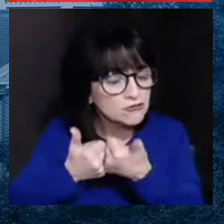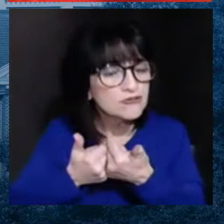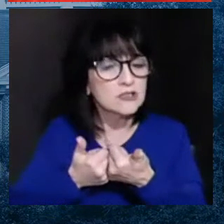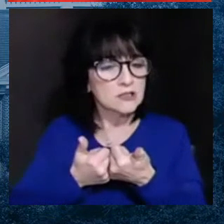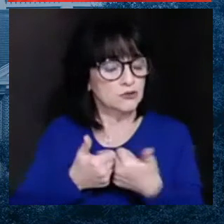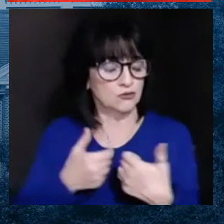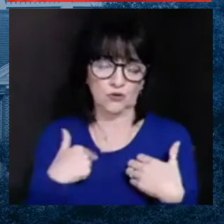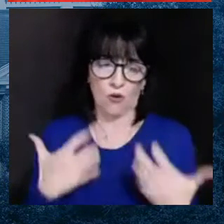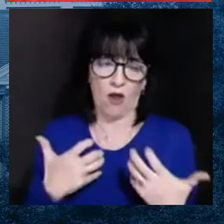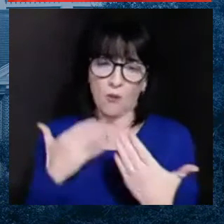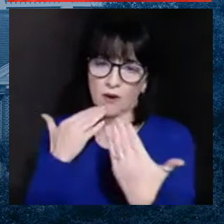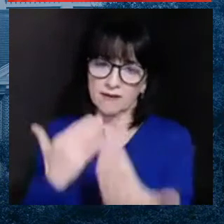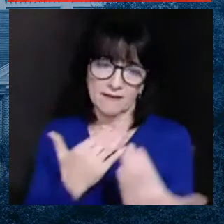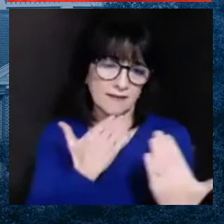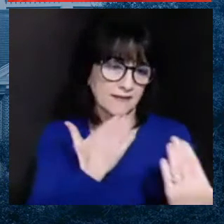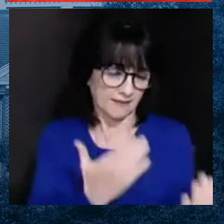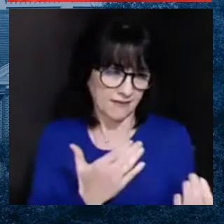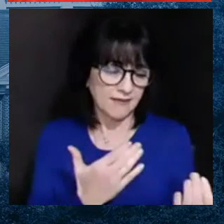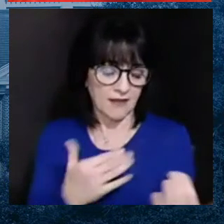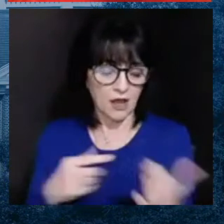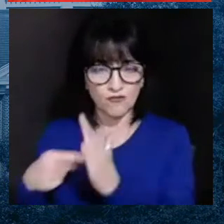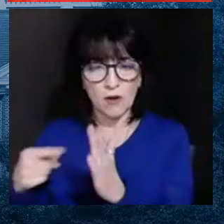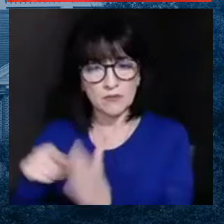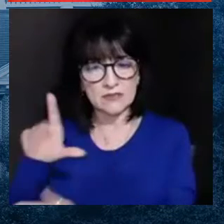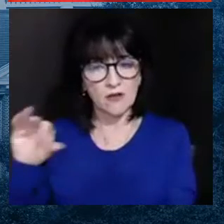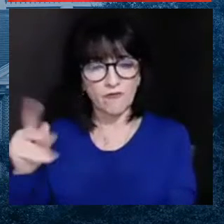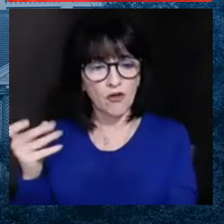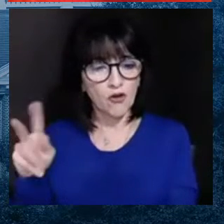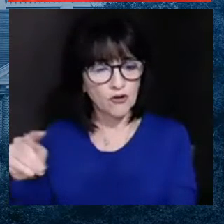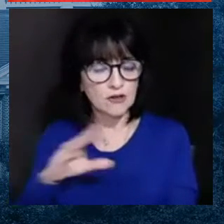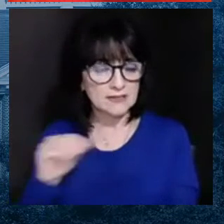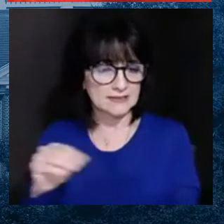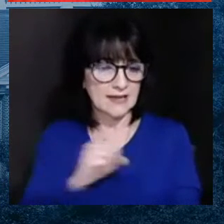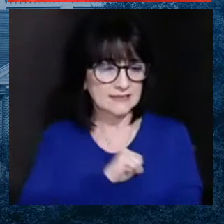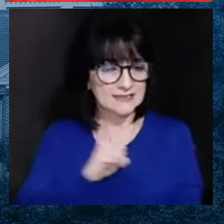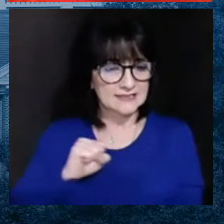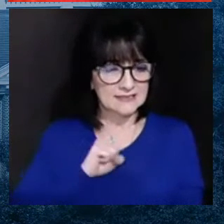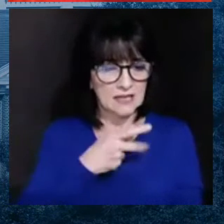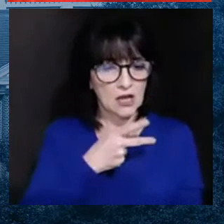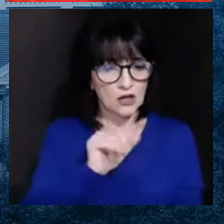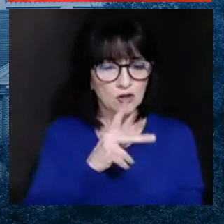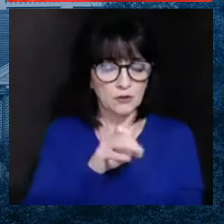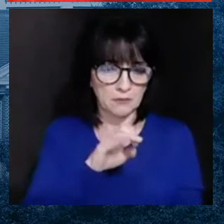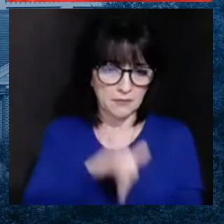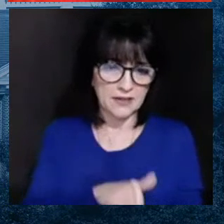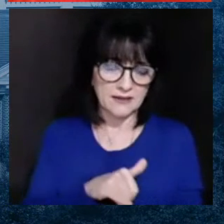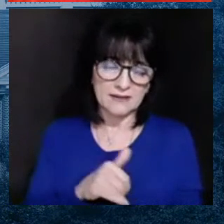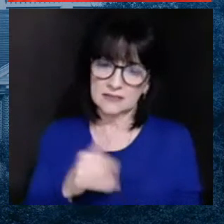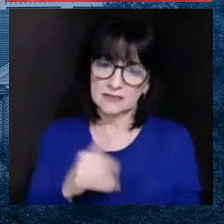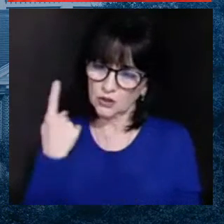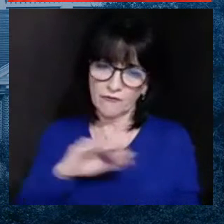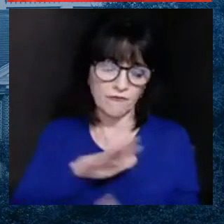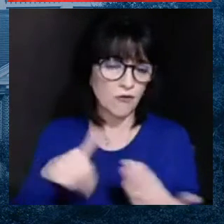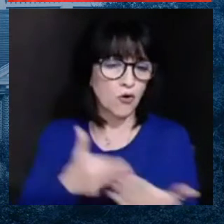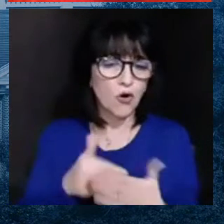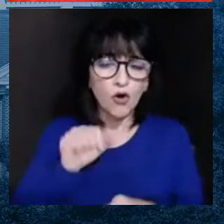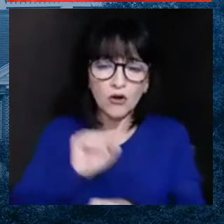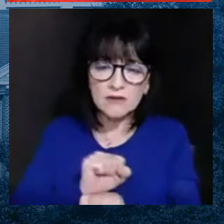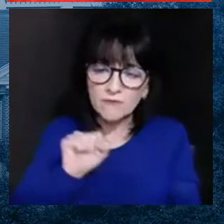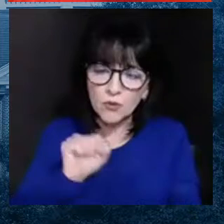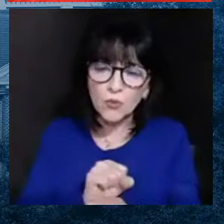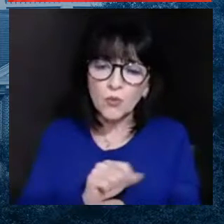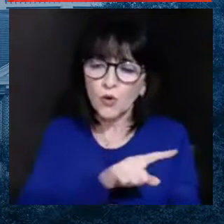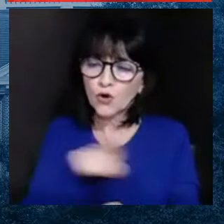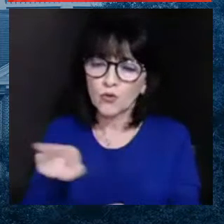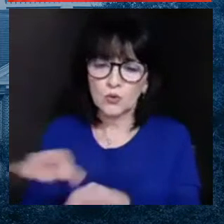for bringing forth this legislation, and thank you to all the behavioral health professionals out there for all the work you do for Delaware's students and families every